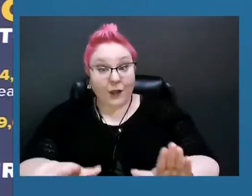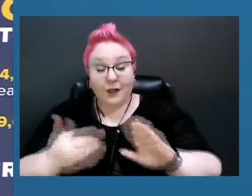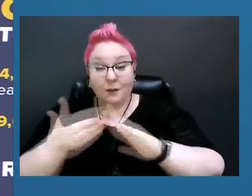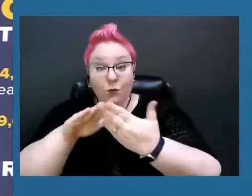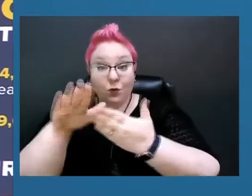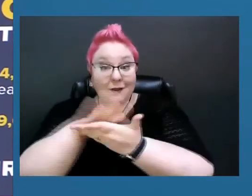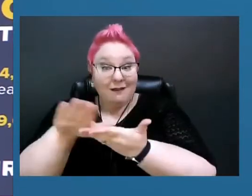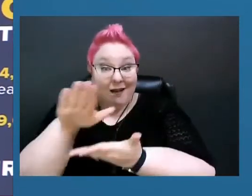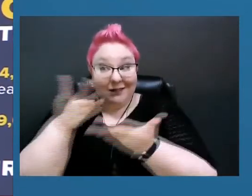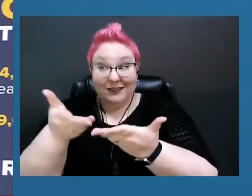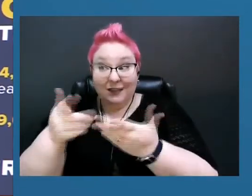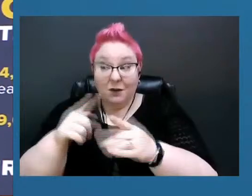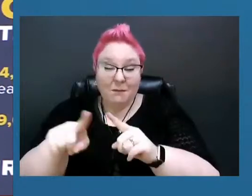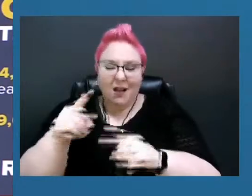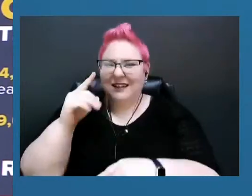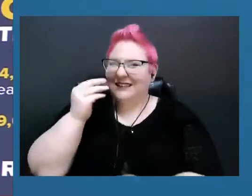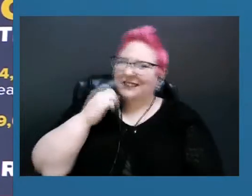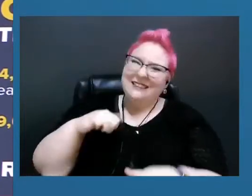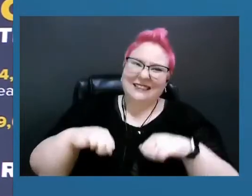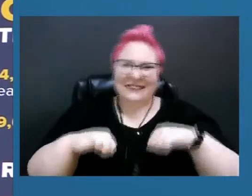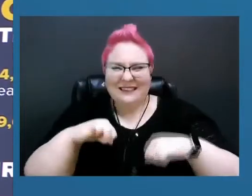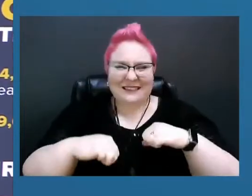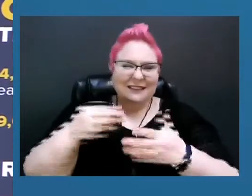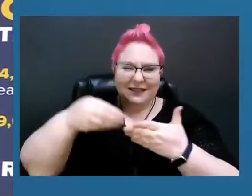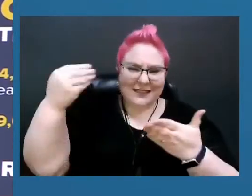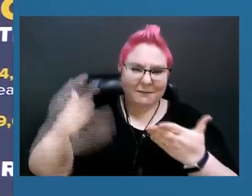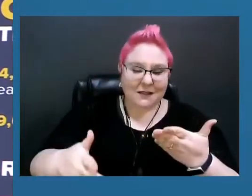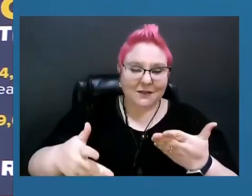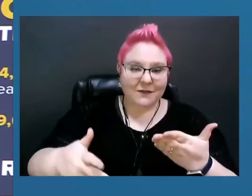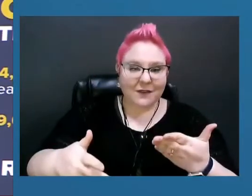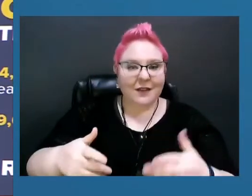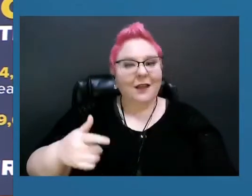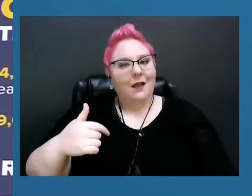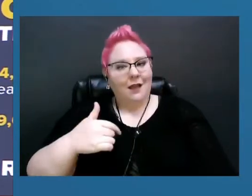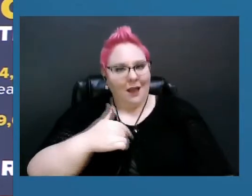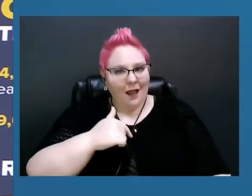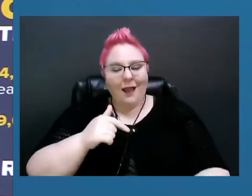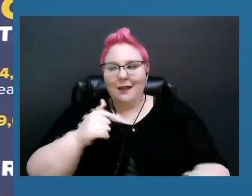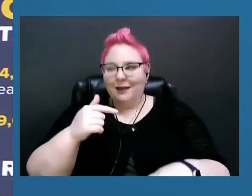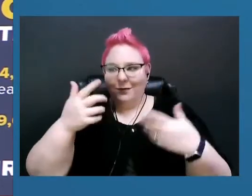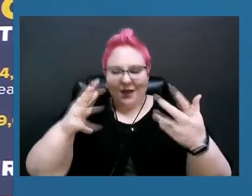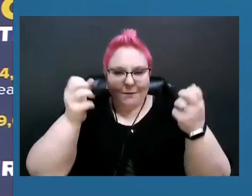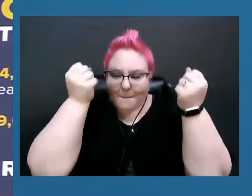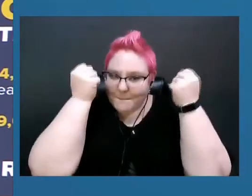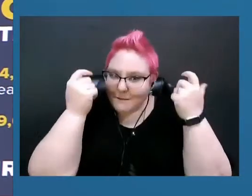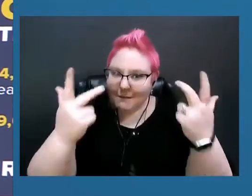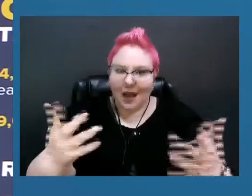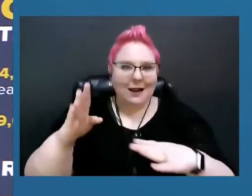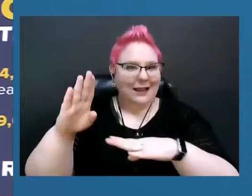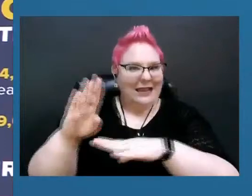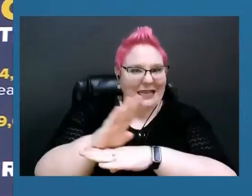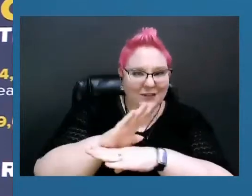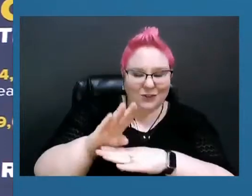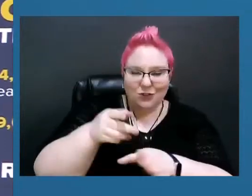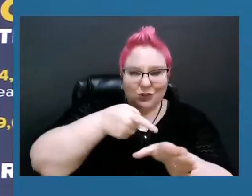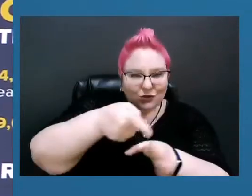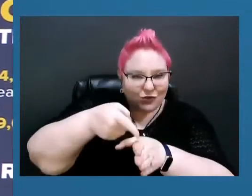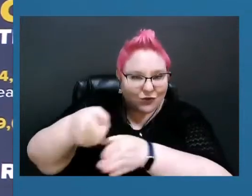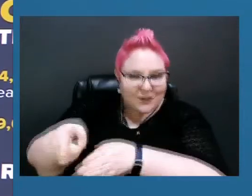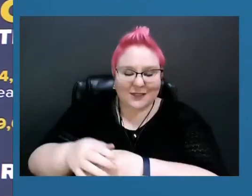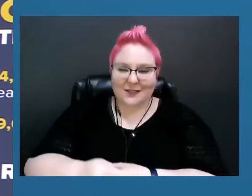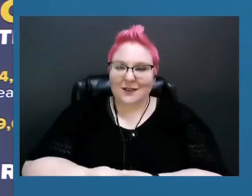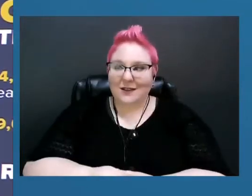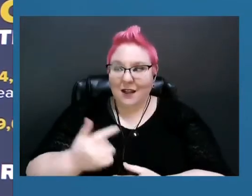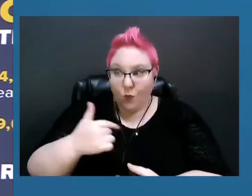just too expensive. We have so many industries, and I've identified a handful of them. We have vacancies. We have